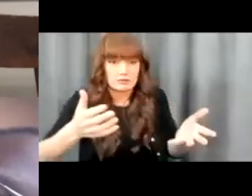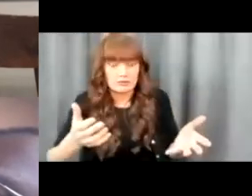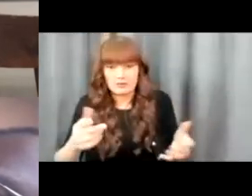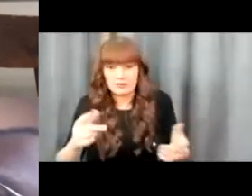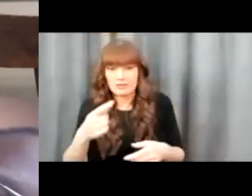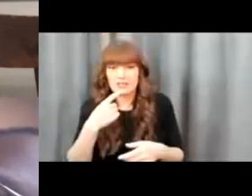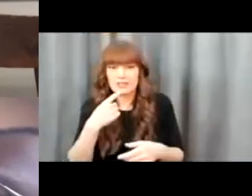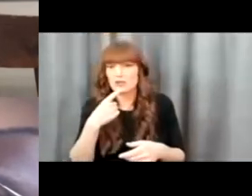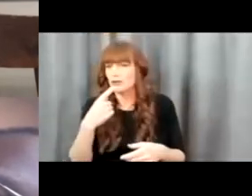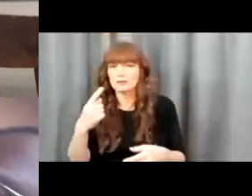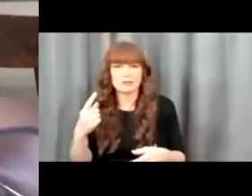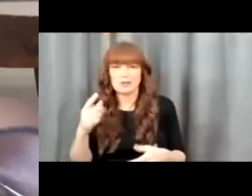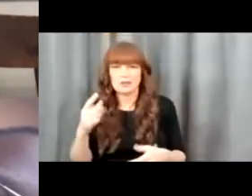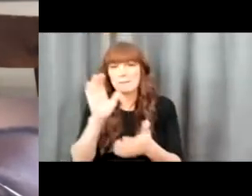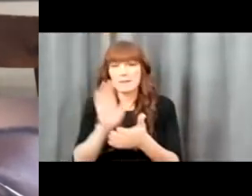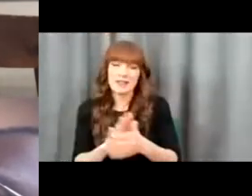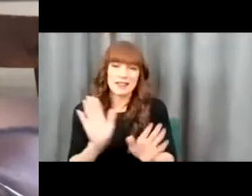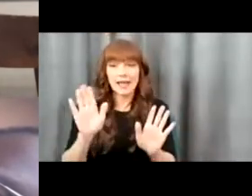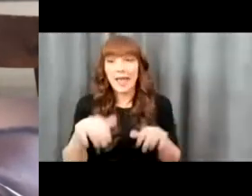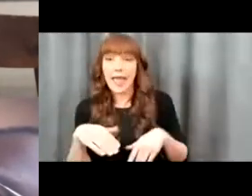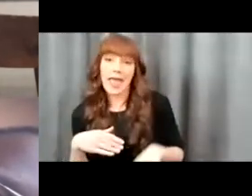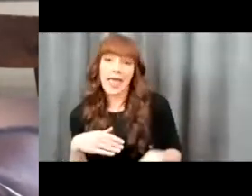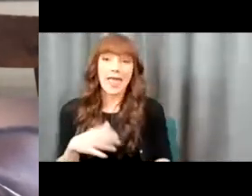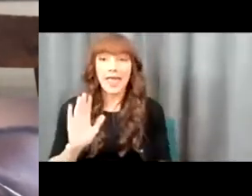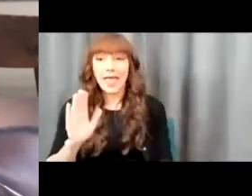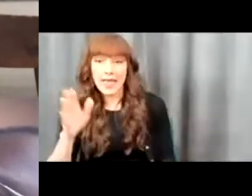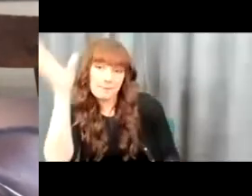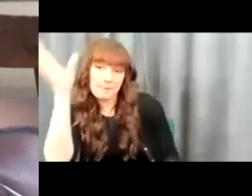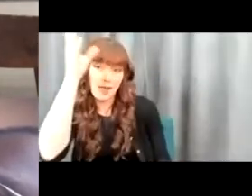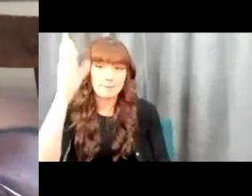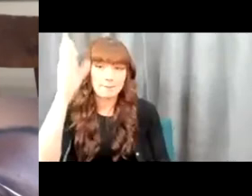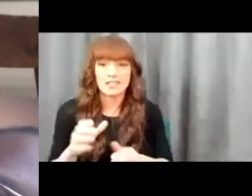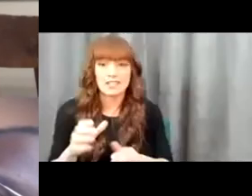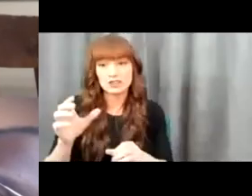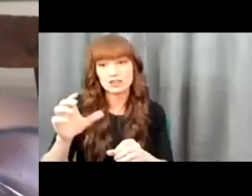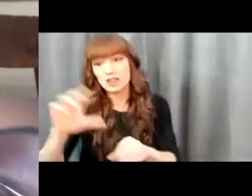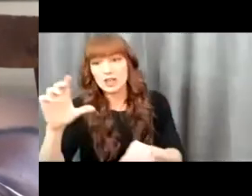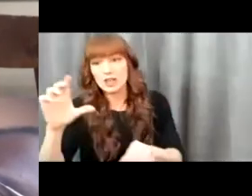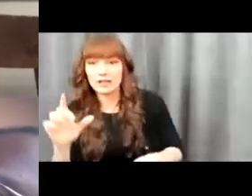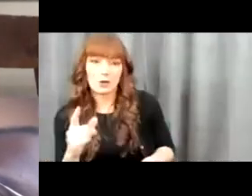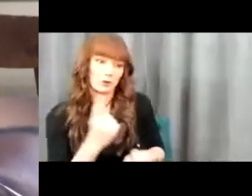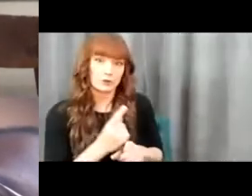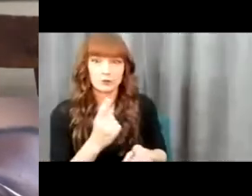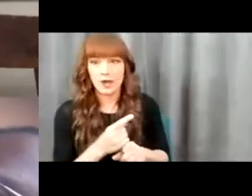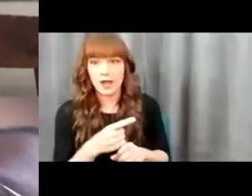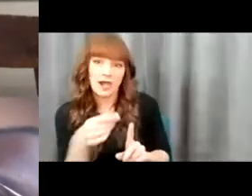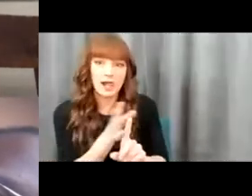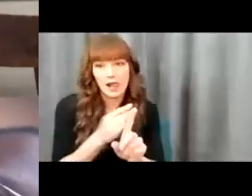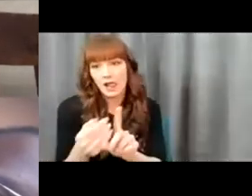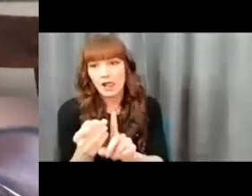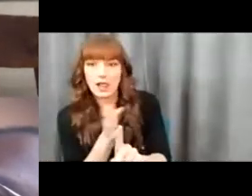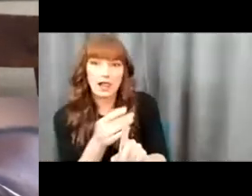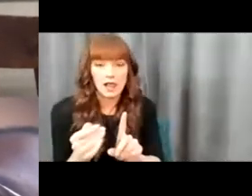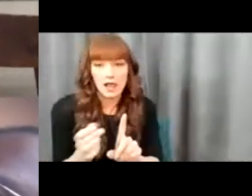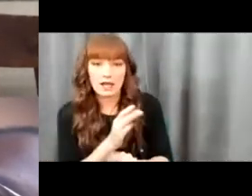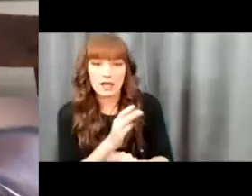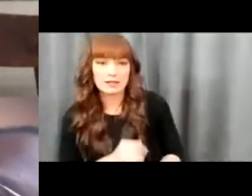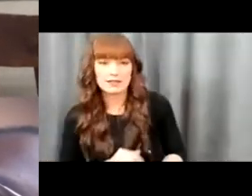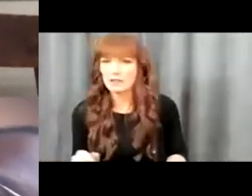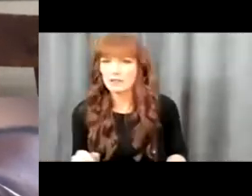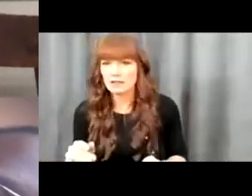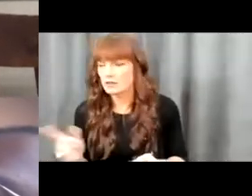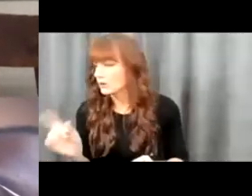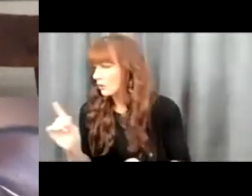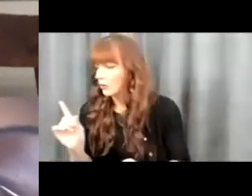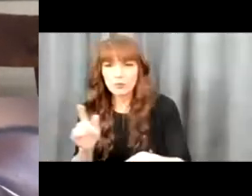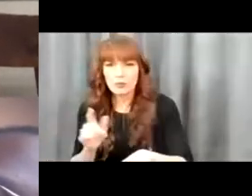Told you he'll fall for that whole hey papi shit. I mean, you were right. Credit where it's due. Oh, grab the bud. Wait, where did